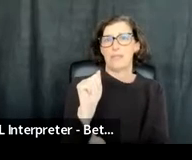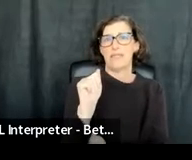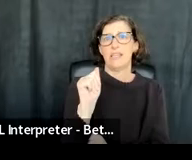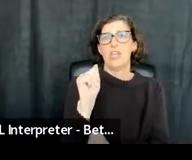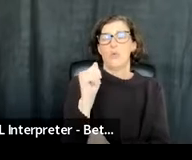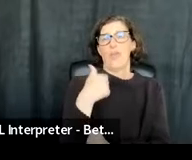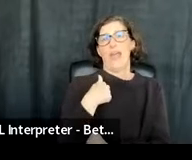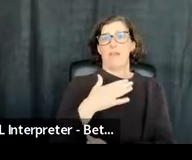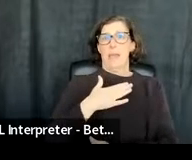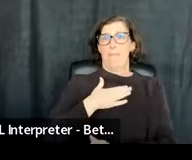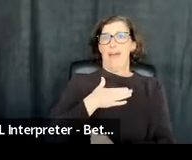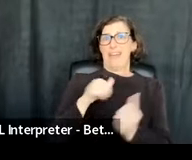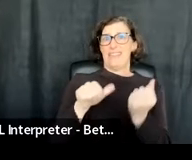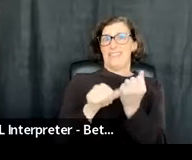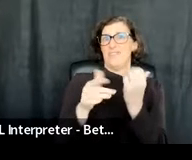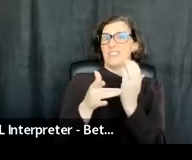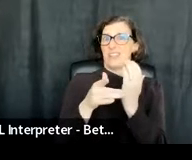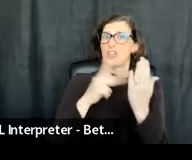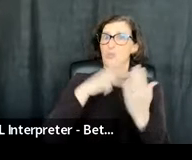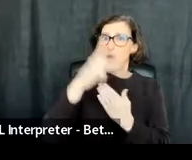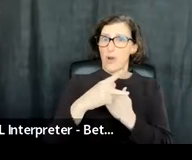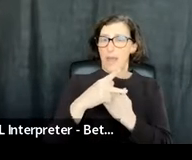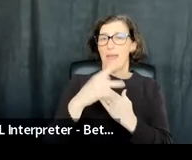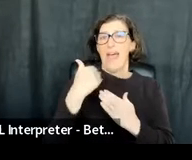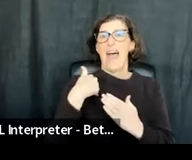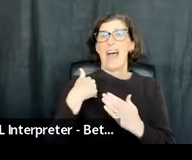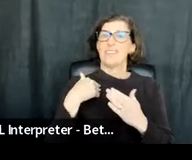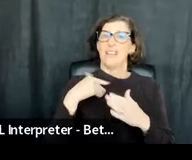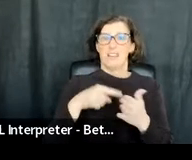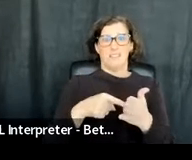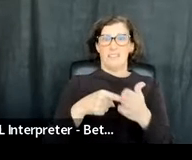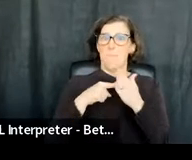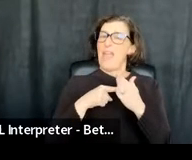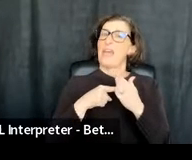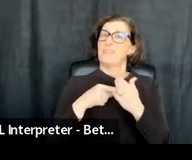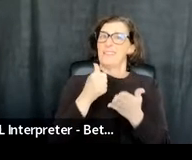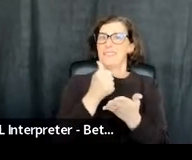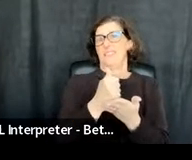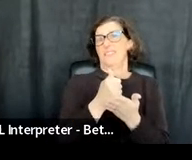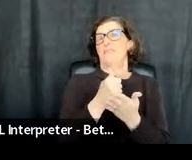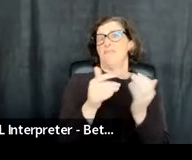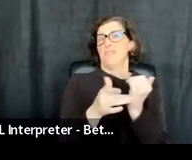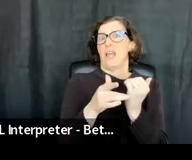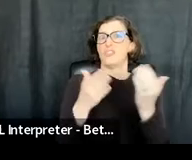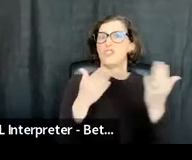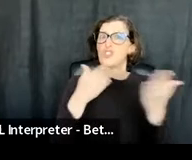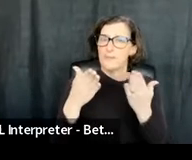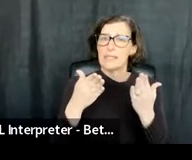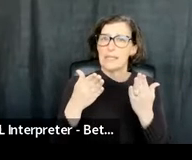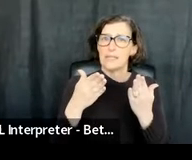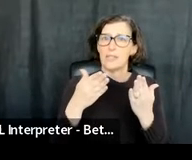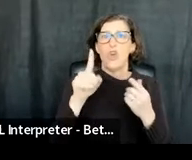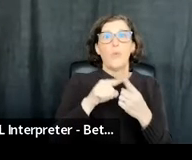Assistive Technology program, which provides on-demand assistive technology services to enterprises on an as-needed